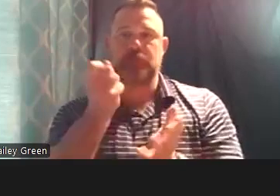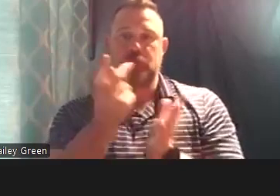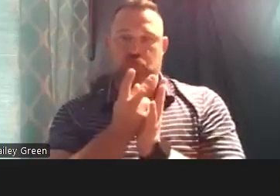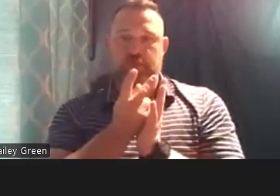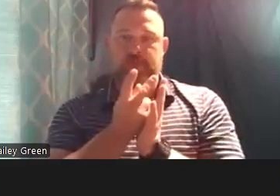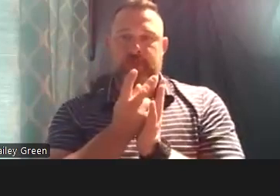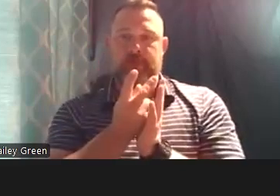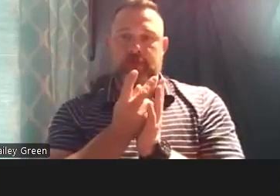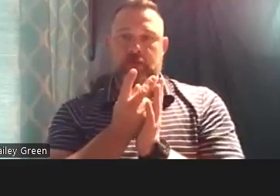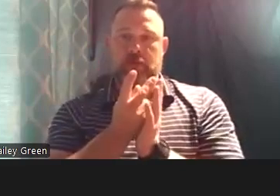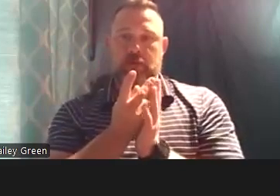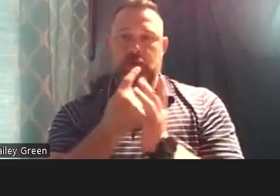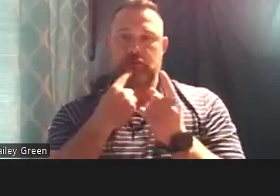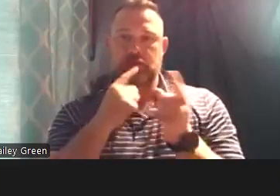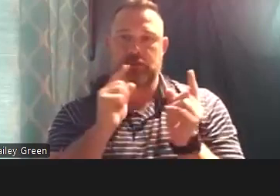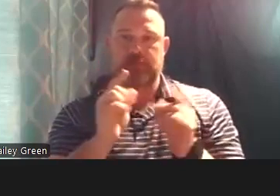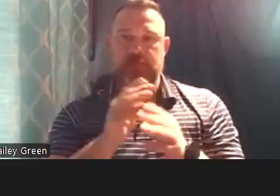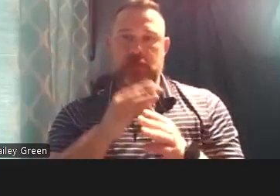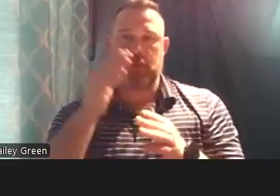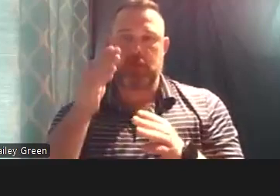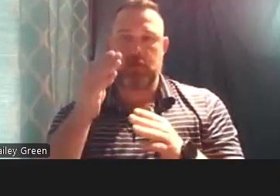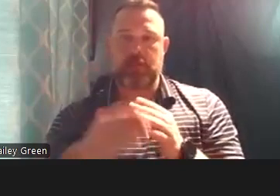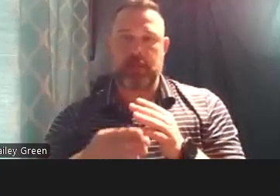we have successfully completed our